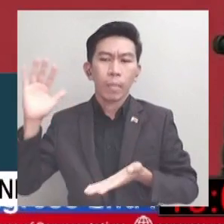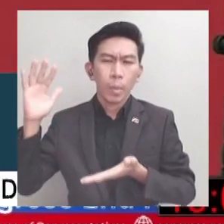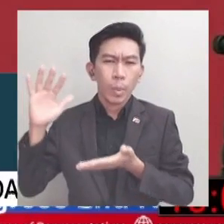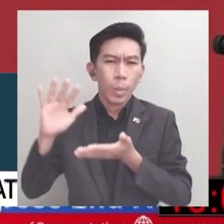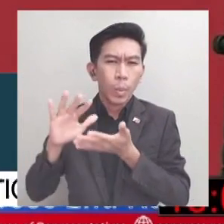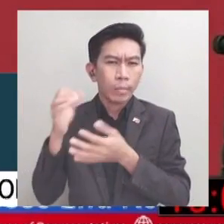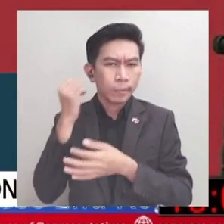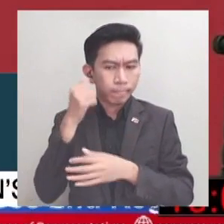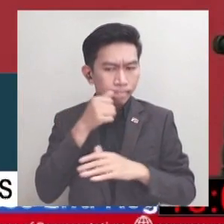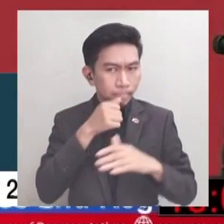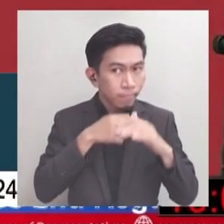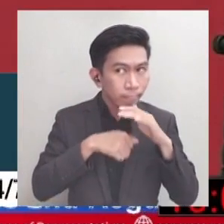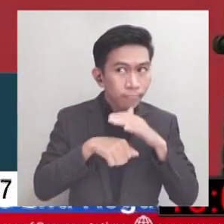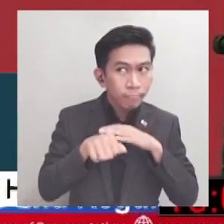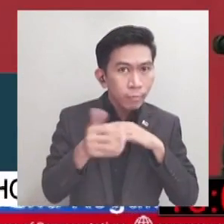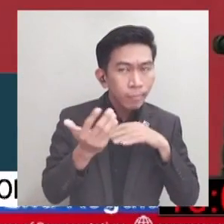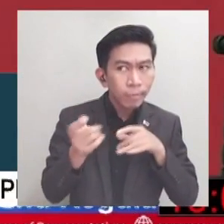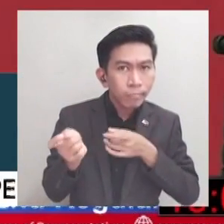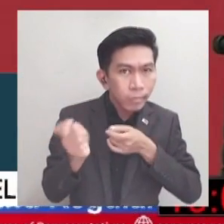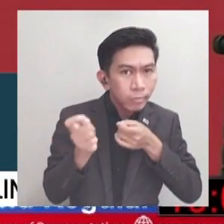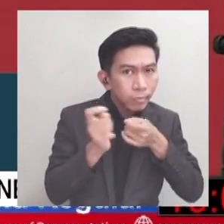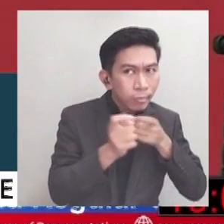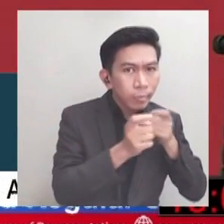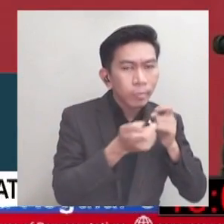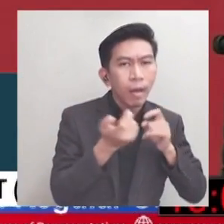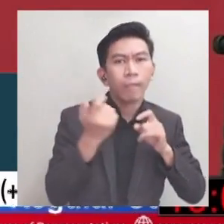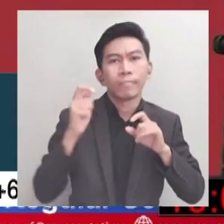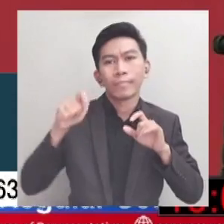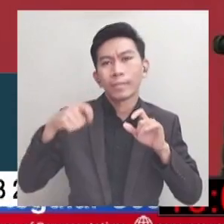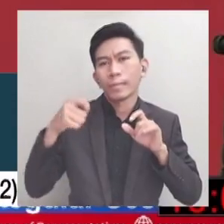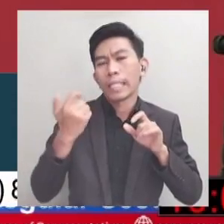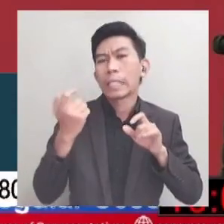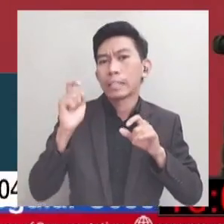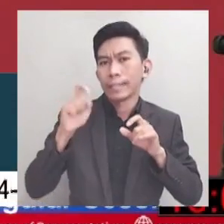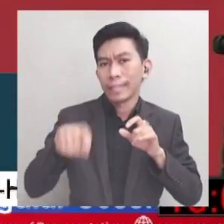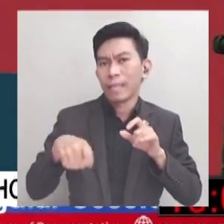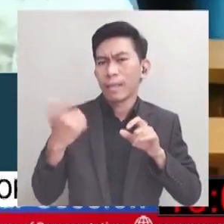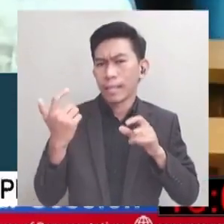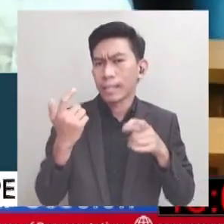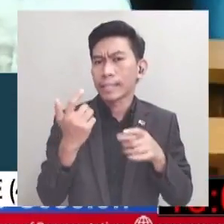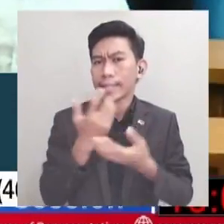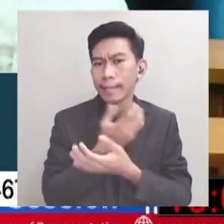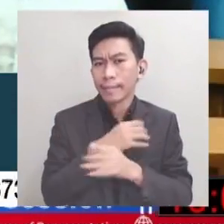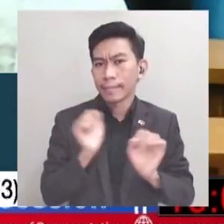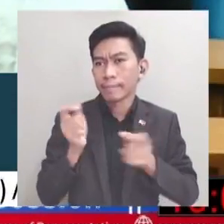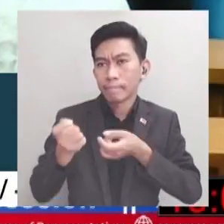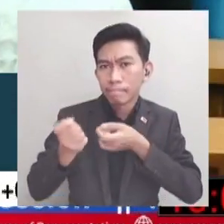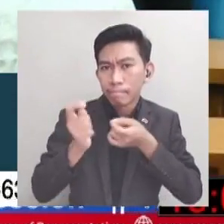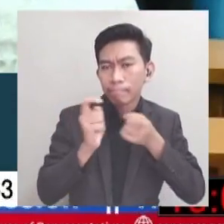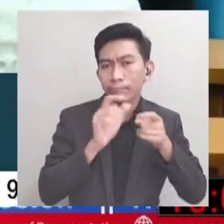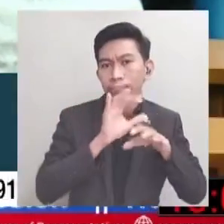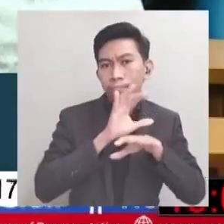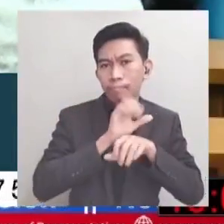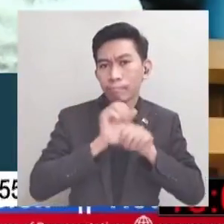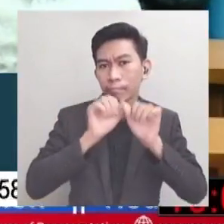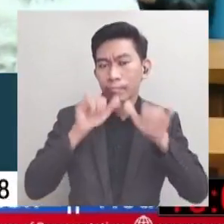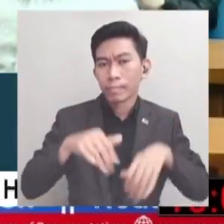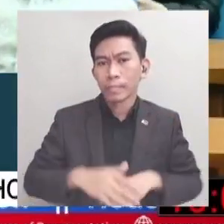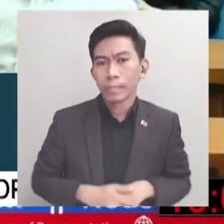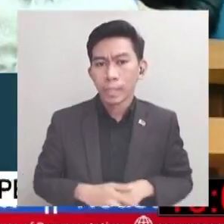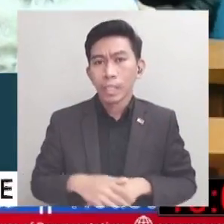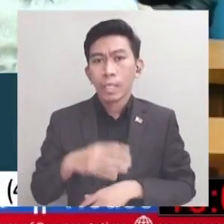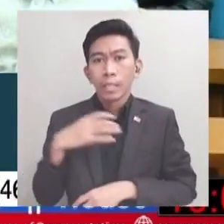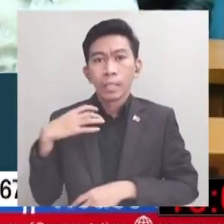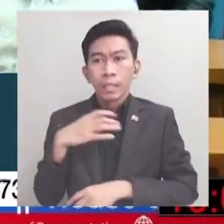and unregulated fishing and promote responsible fishing practices. Romualdez also said Congress honors its pledge to amplify